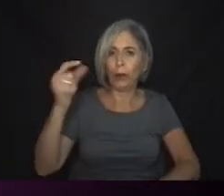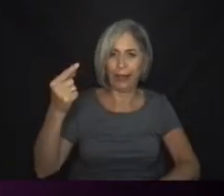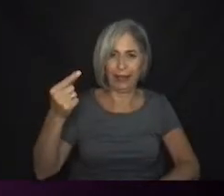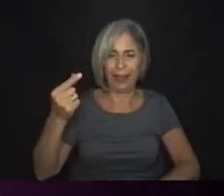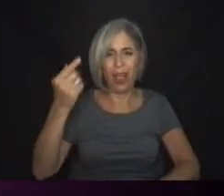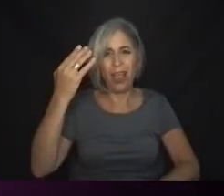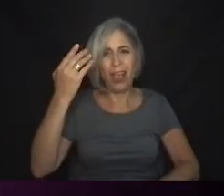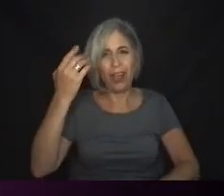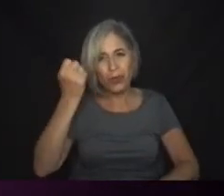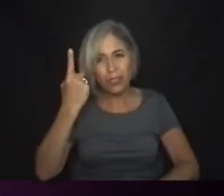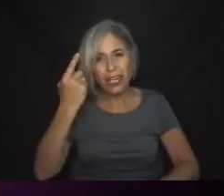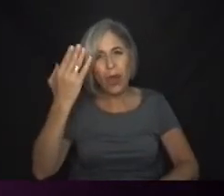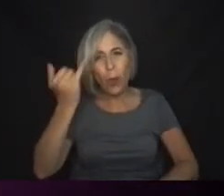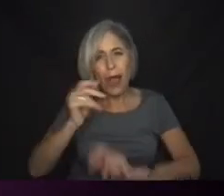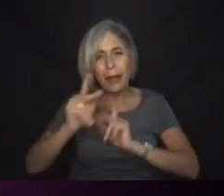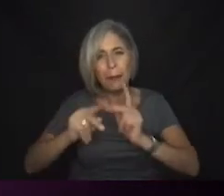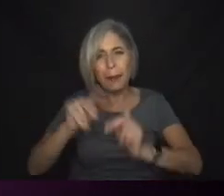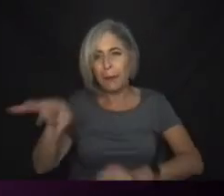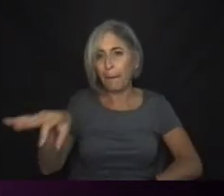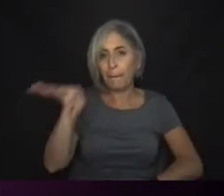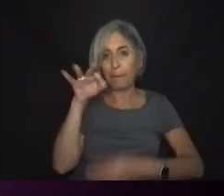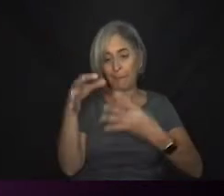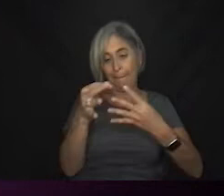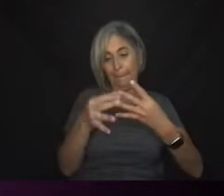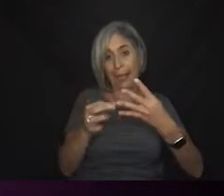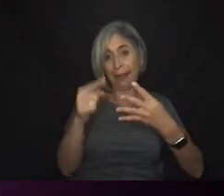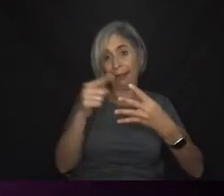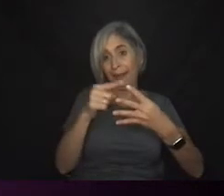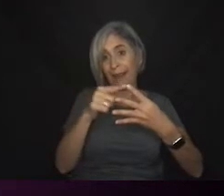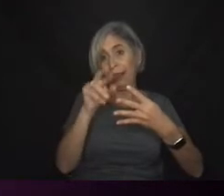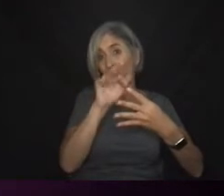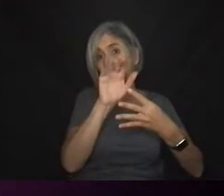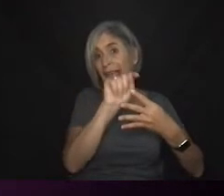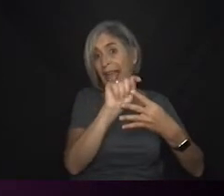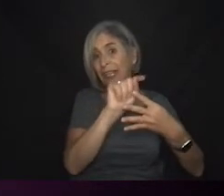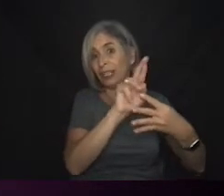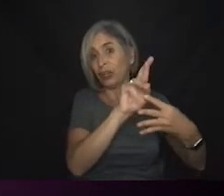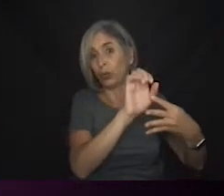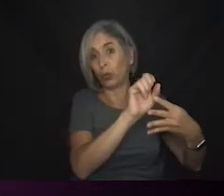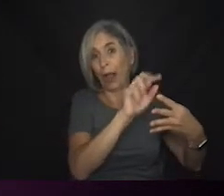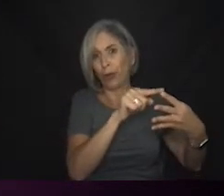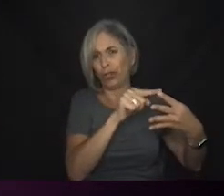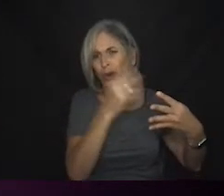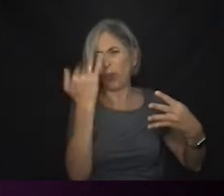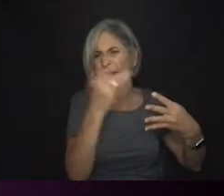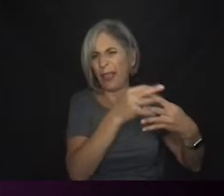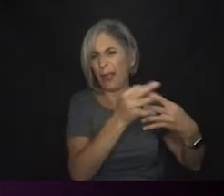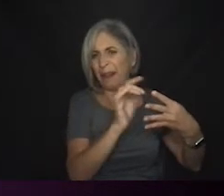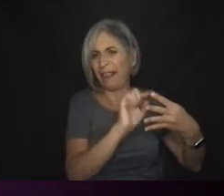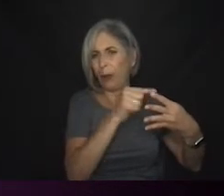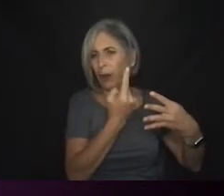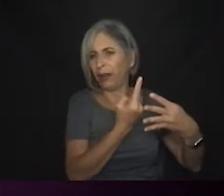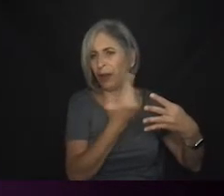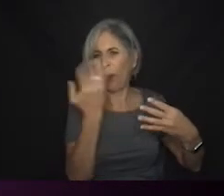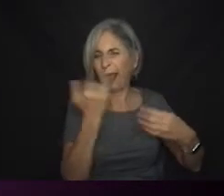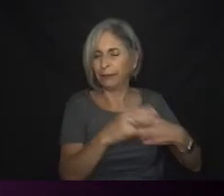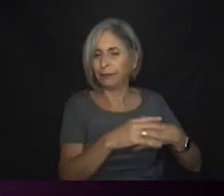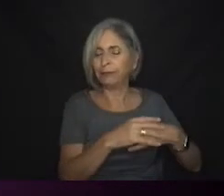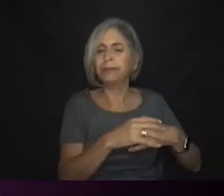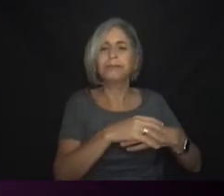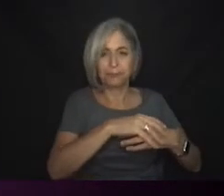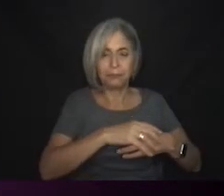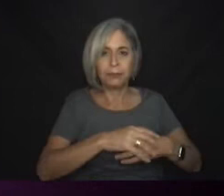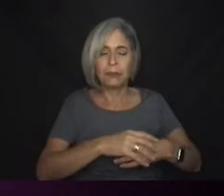why does everyone choose React Router? So let's try and get that. So what is a router? If you think about it, it's